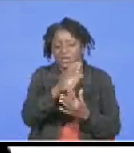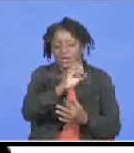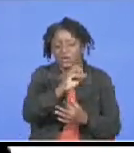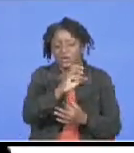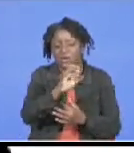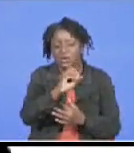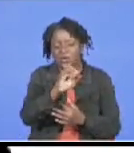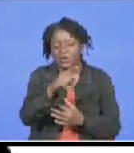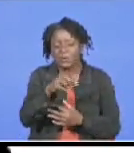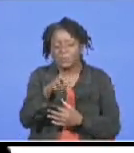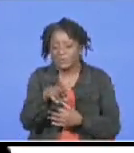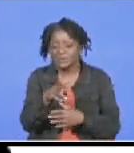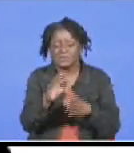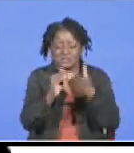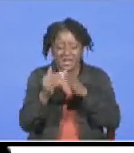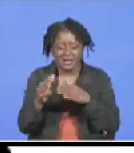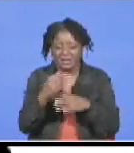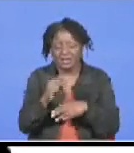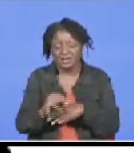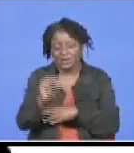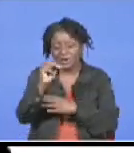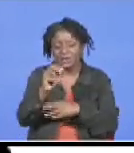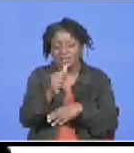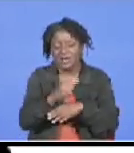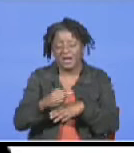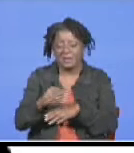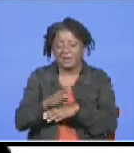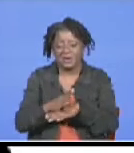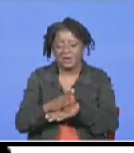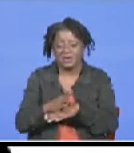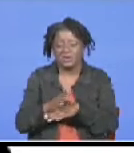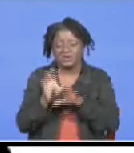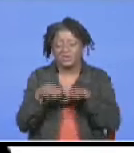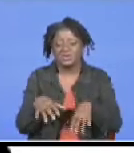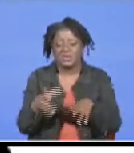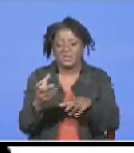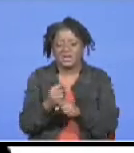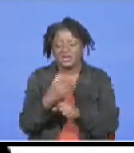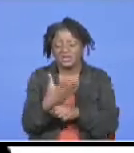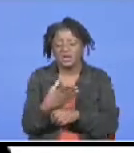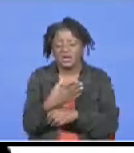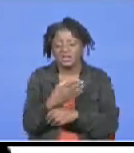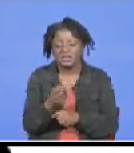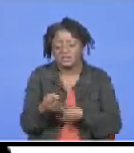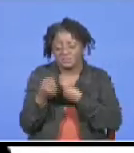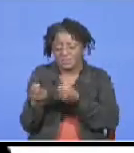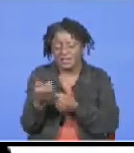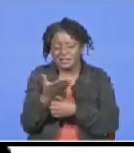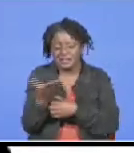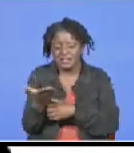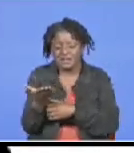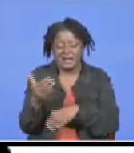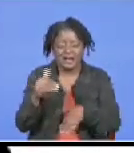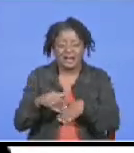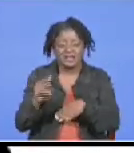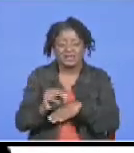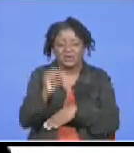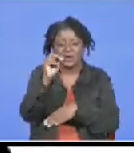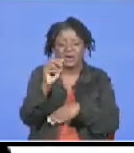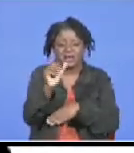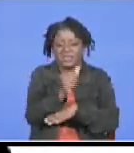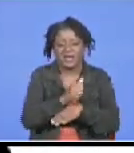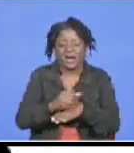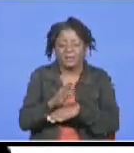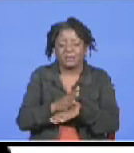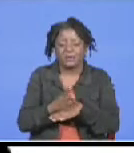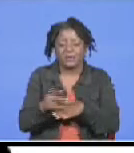very convenient that you can actually get your cargo here in North Abaco at North Abaco Port. So that's been